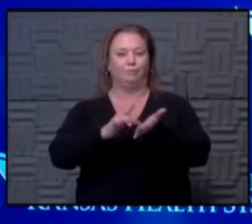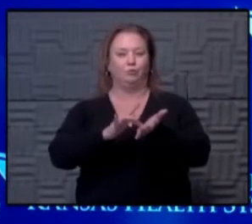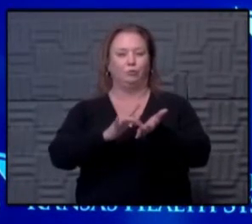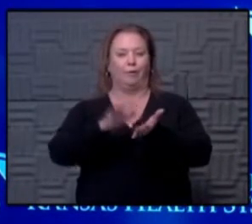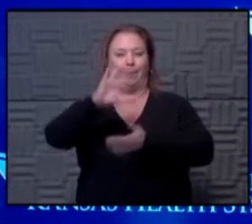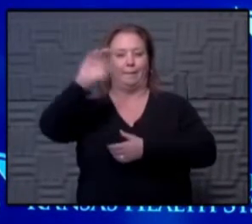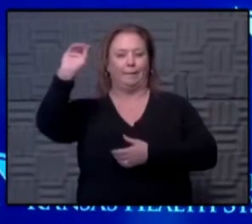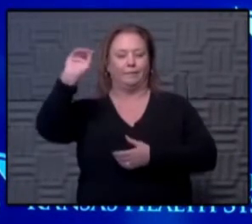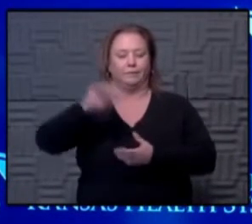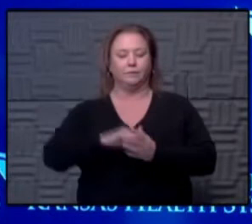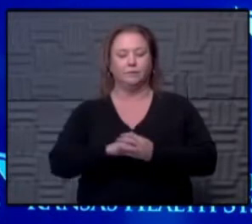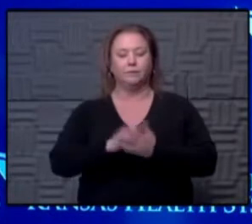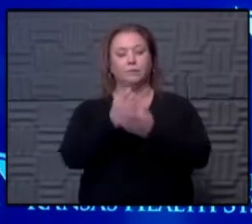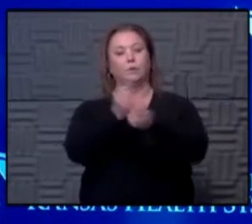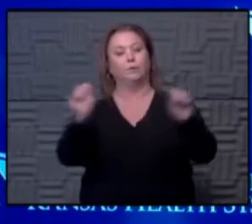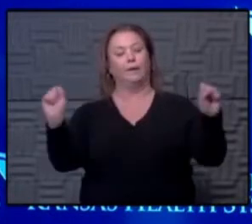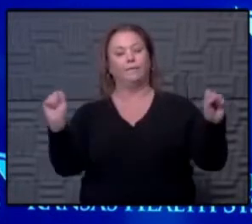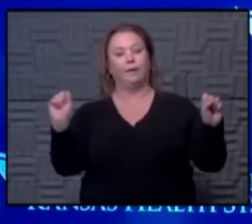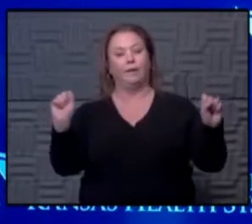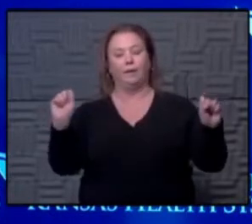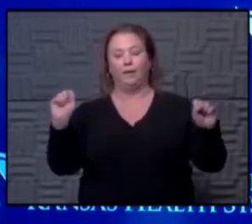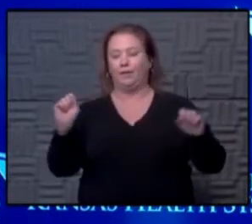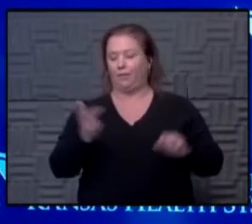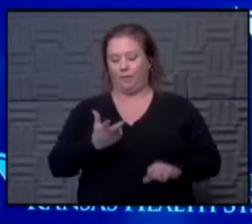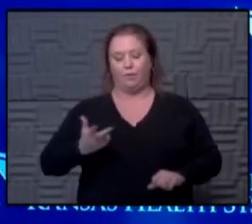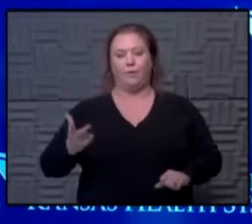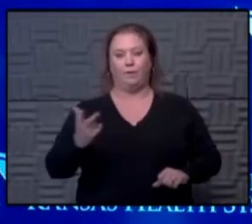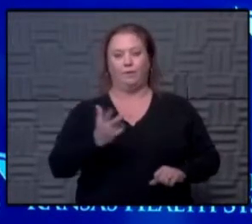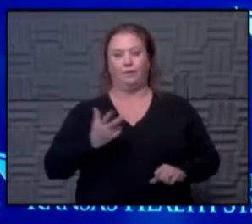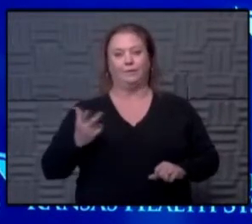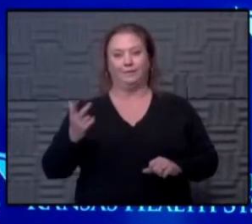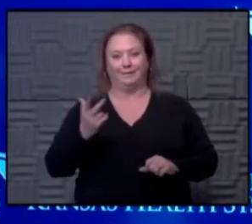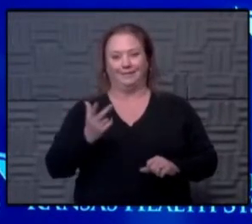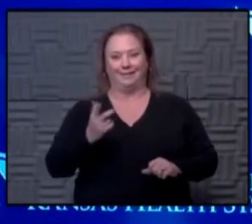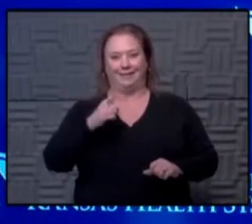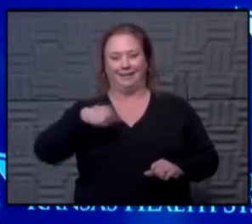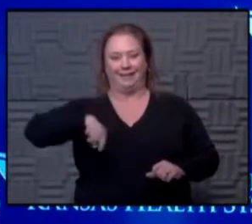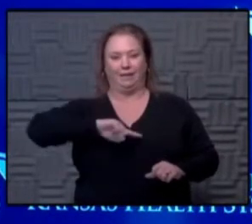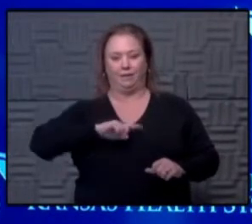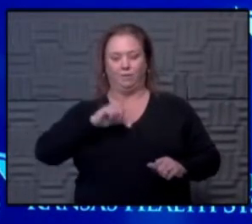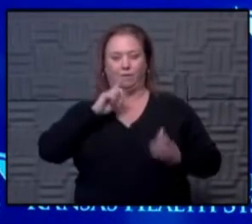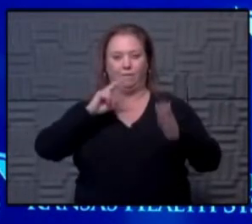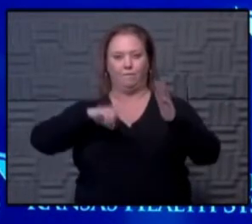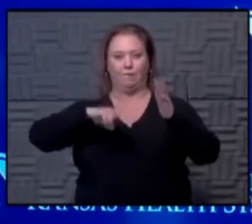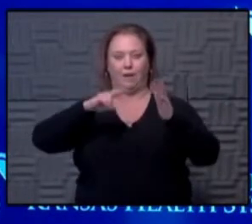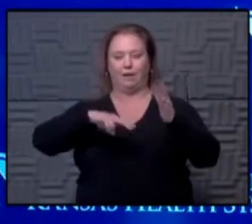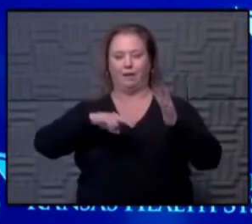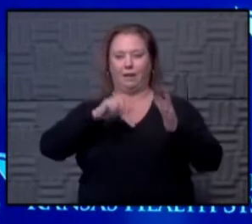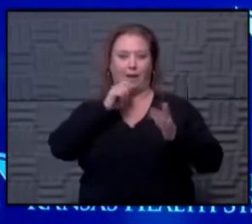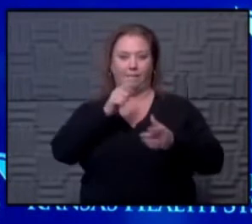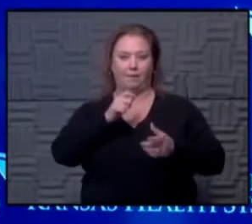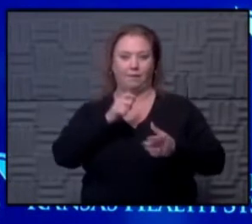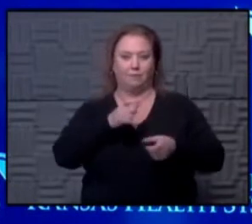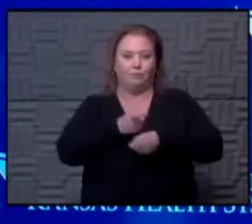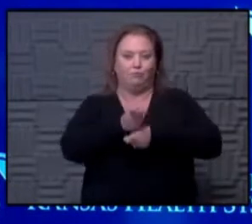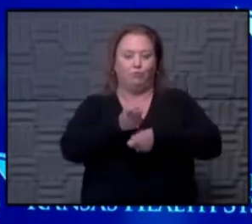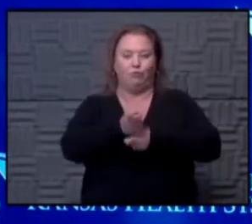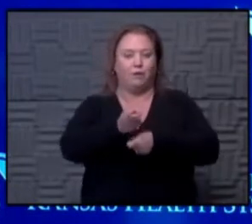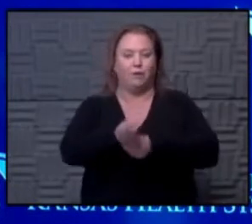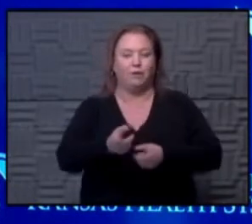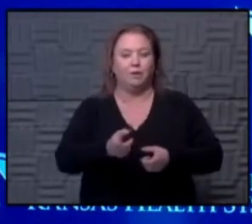as well. So safety. I know all three of us, I am sure, have read, and I am not joking,